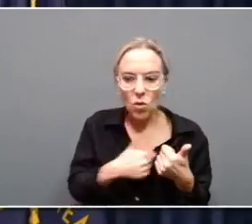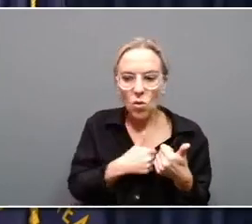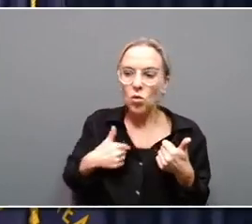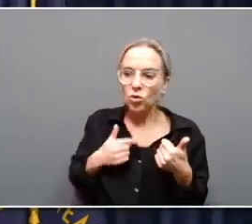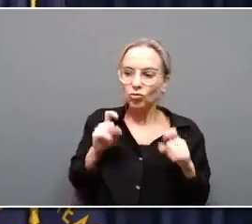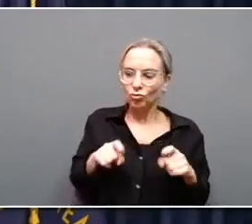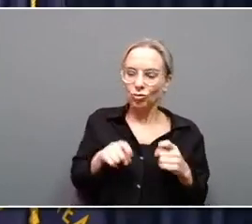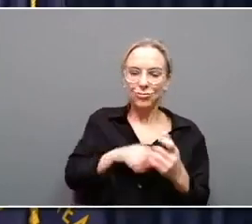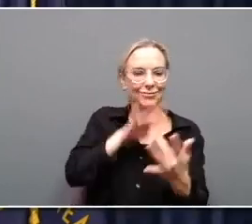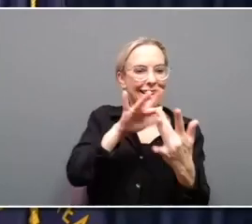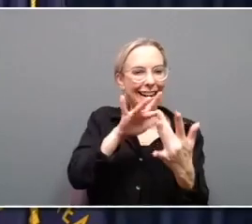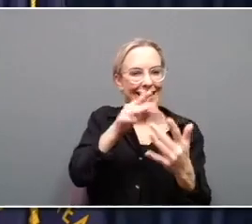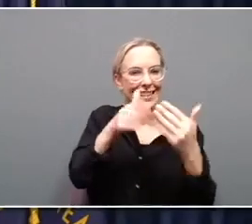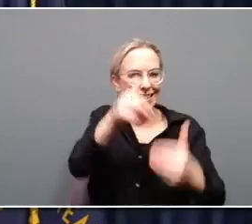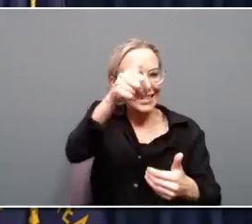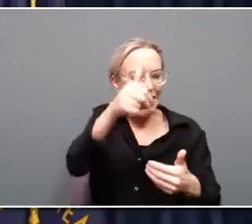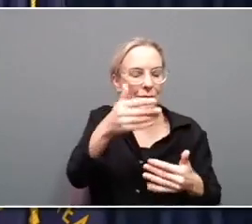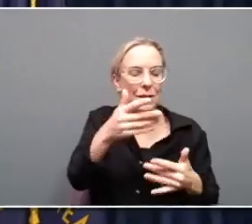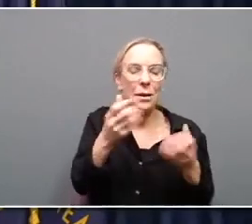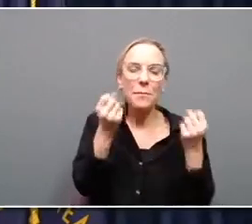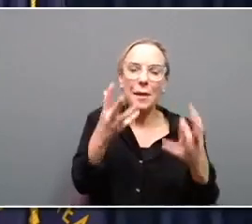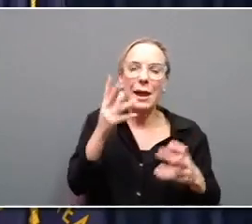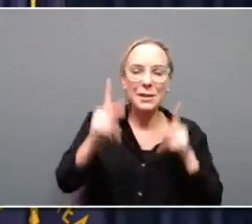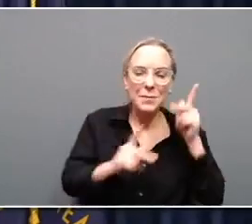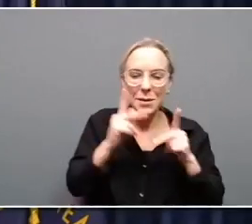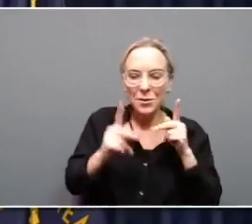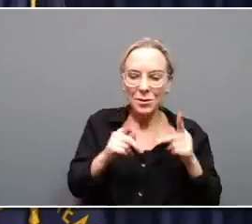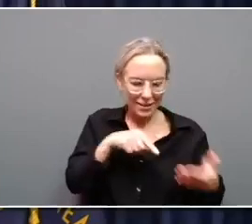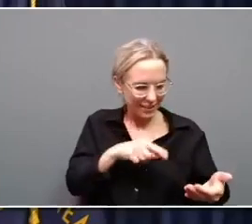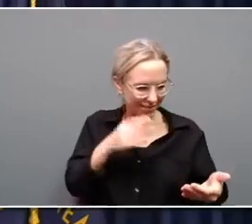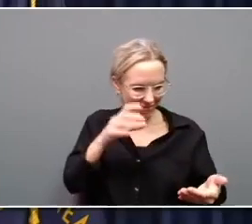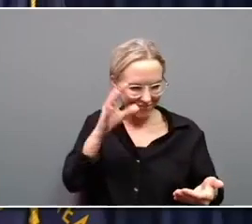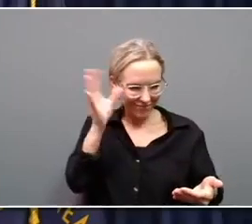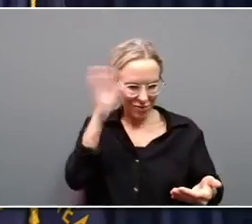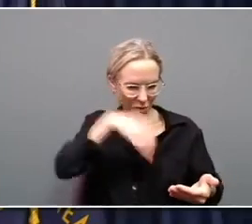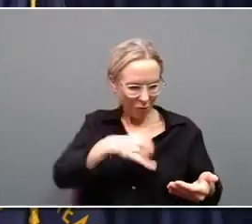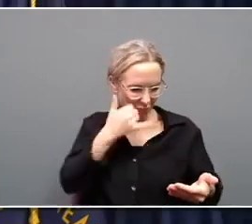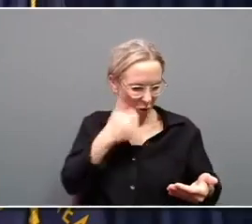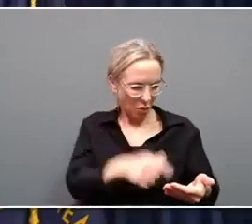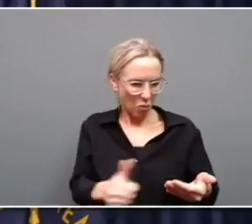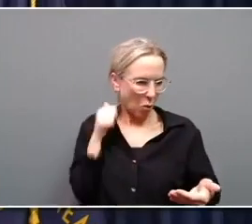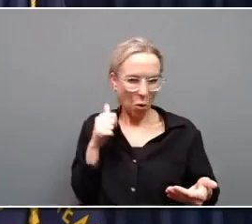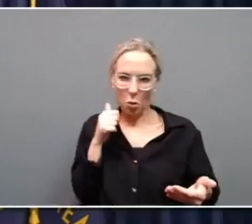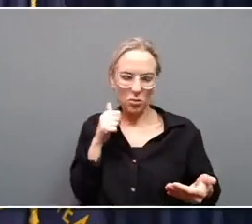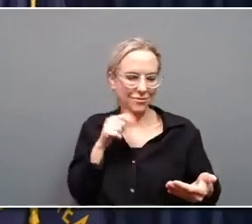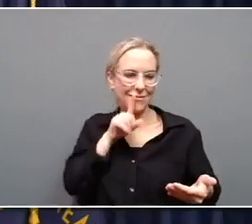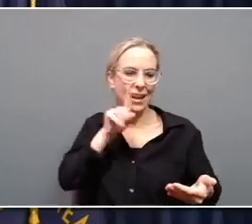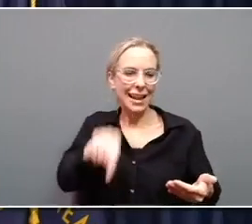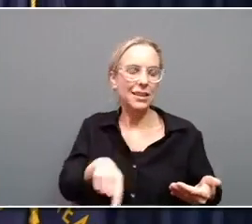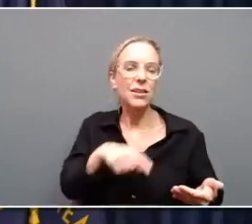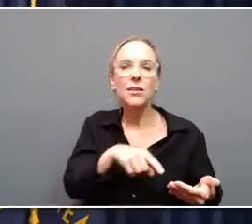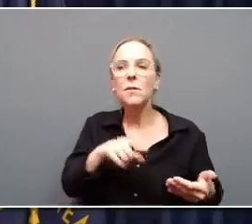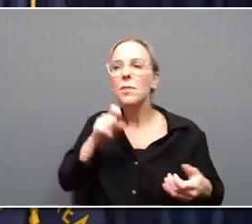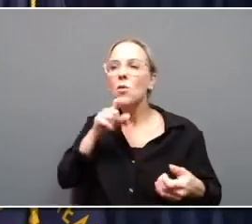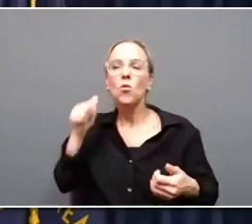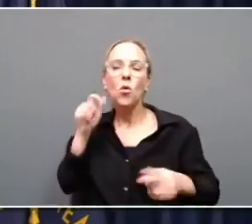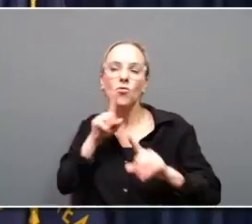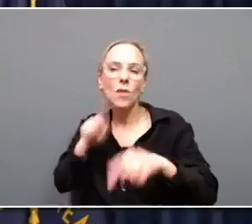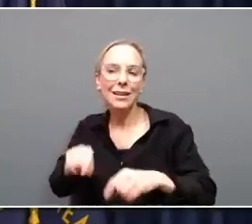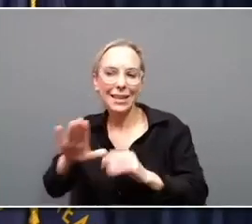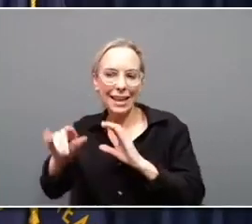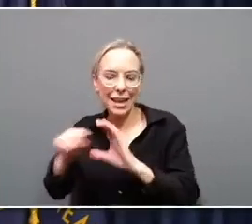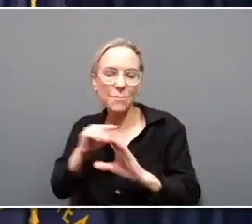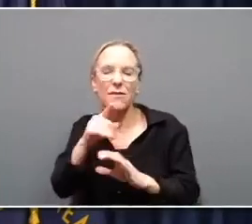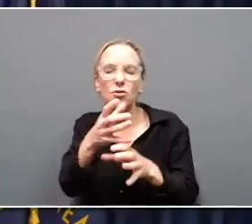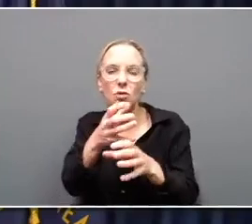than ever. People don't pick up numbers that they don't know, don't necessarily respond to emails. So if you got